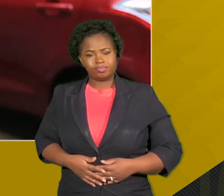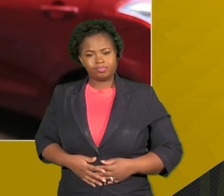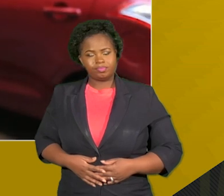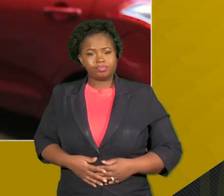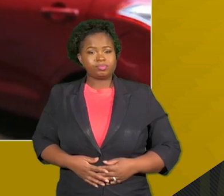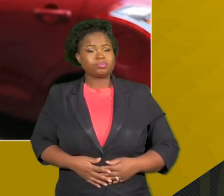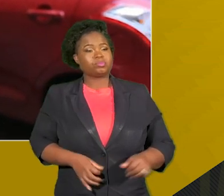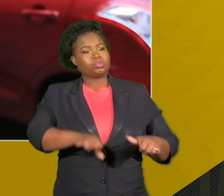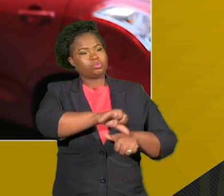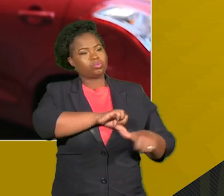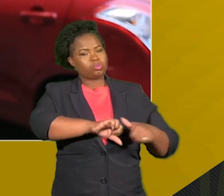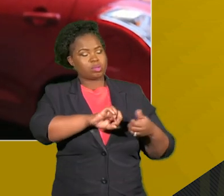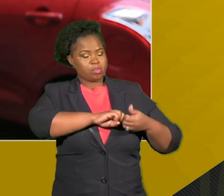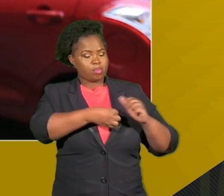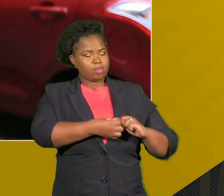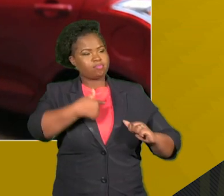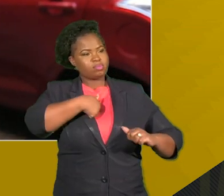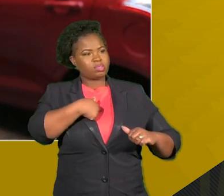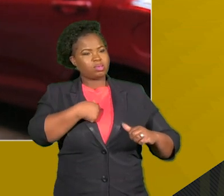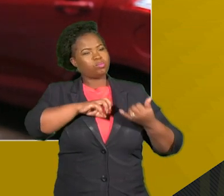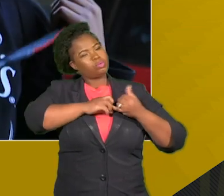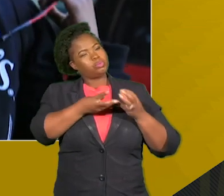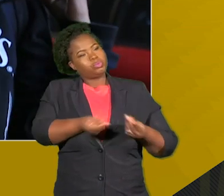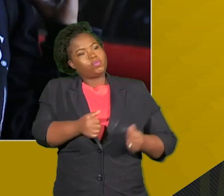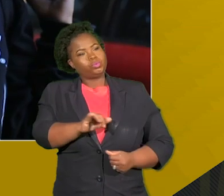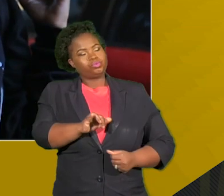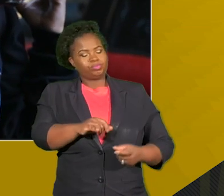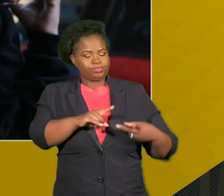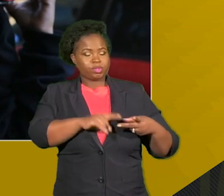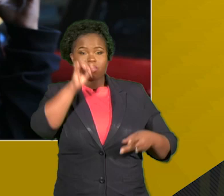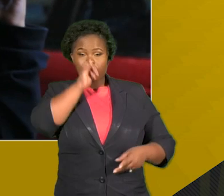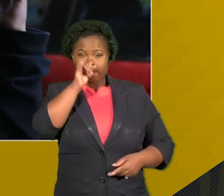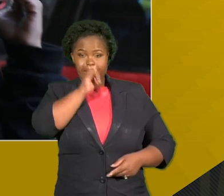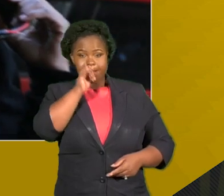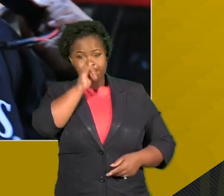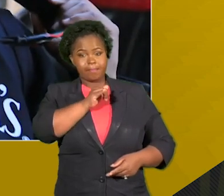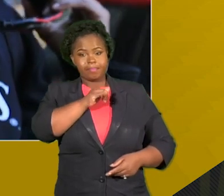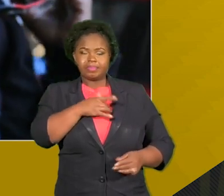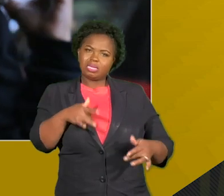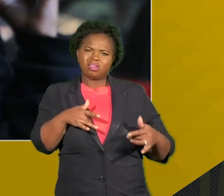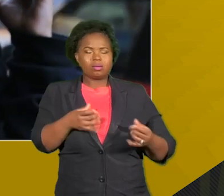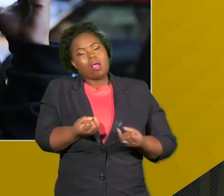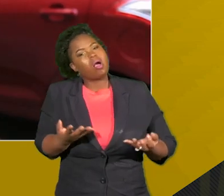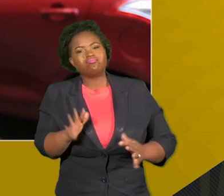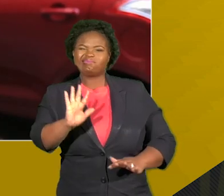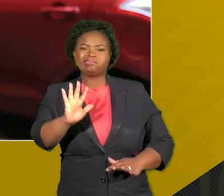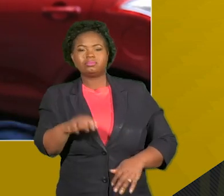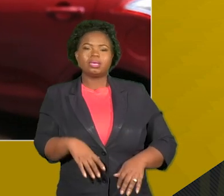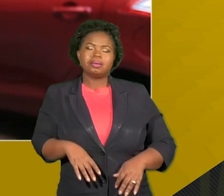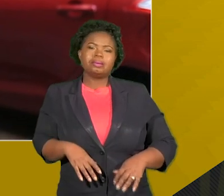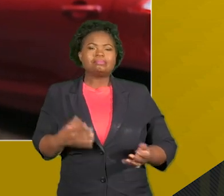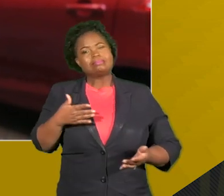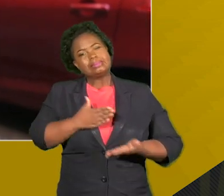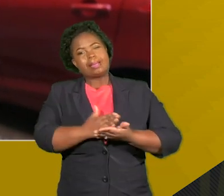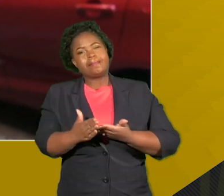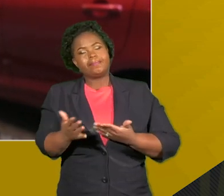The social problems that I would address is crime. There's a lot of crime where I live. Not a lot, but, you know,